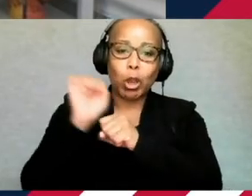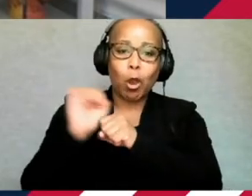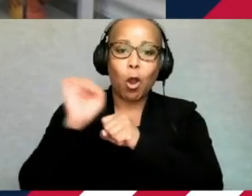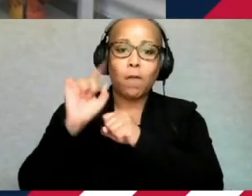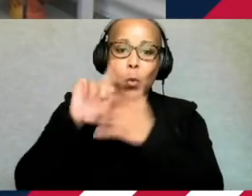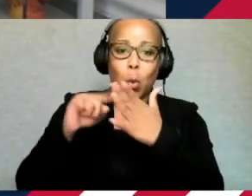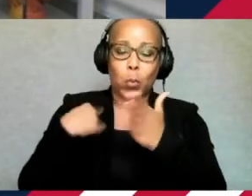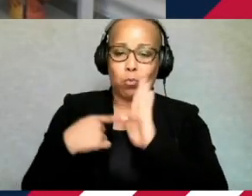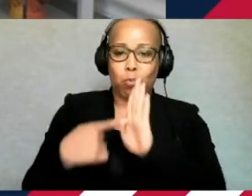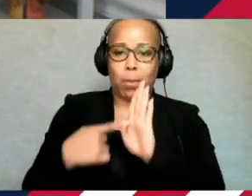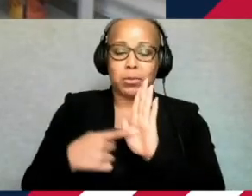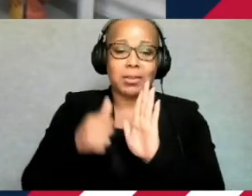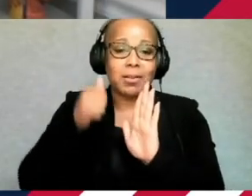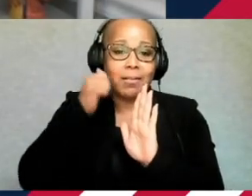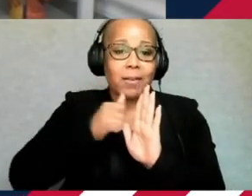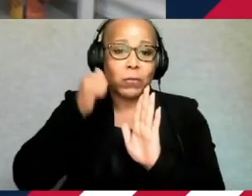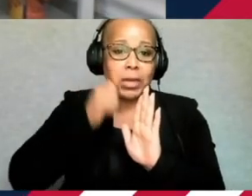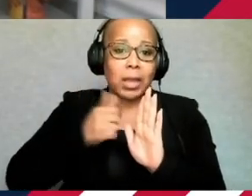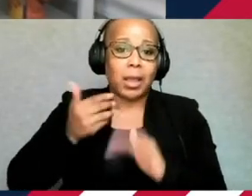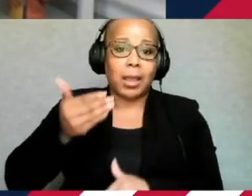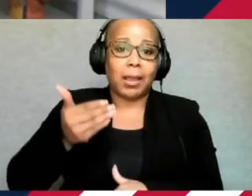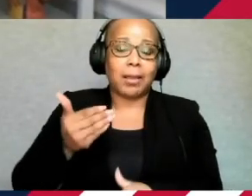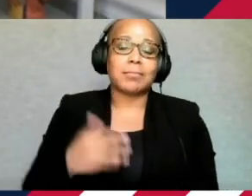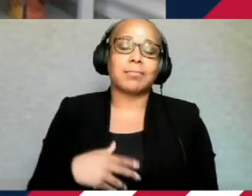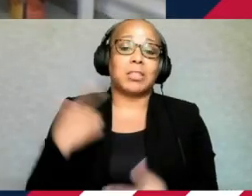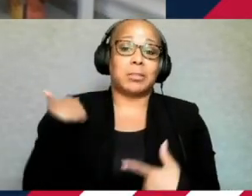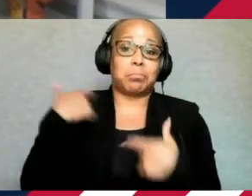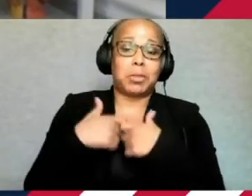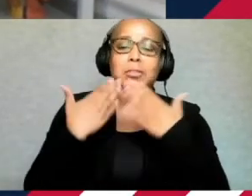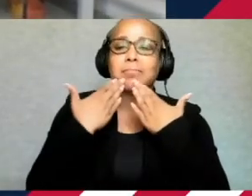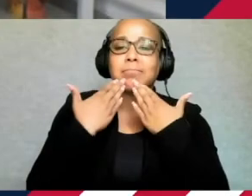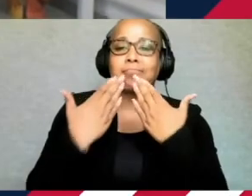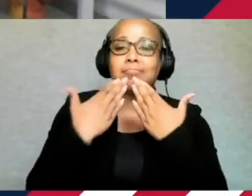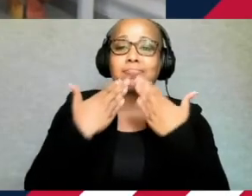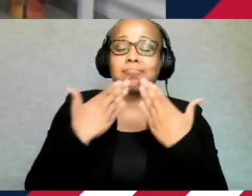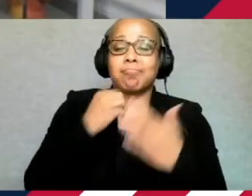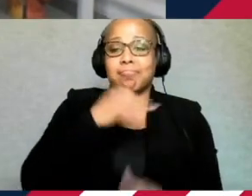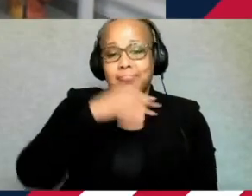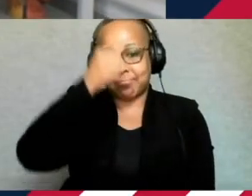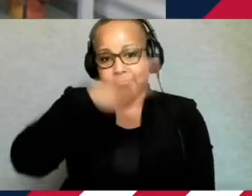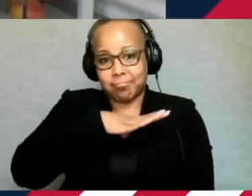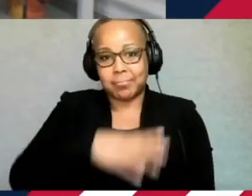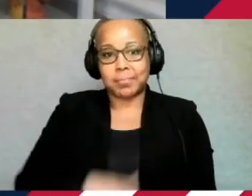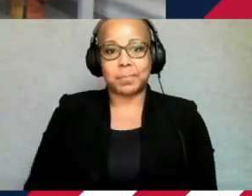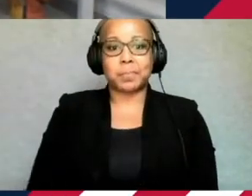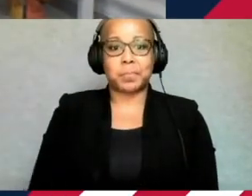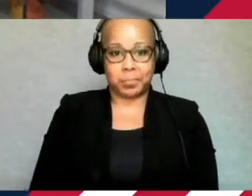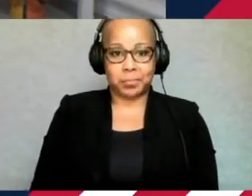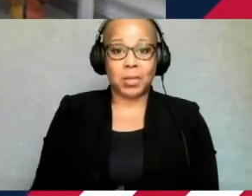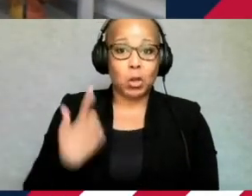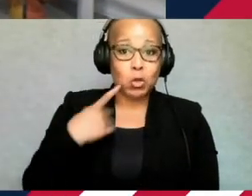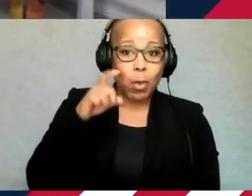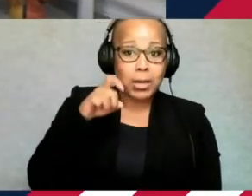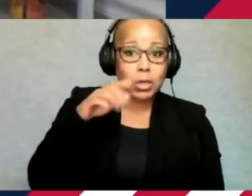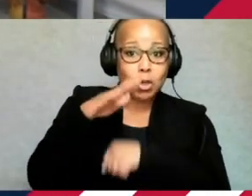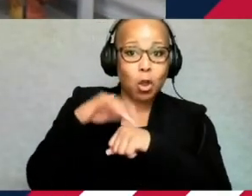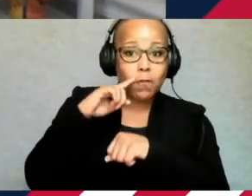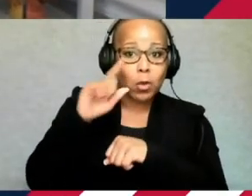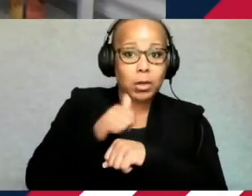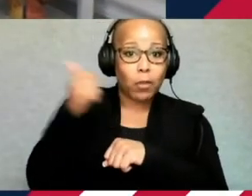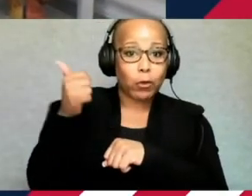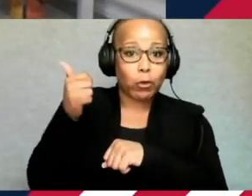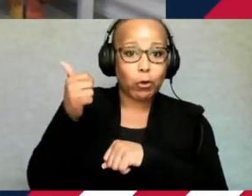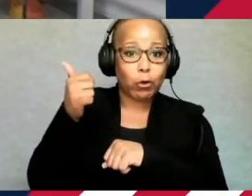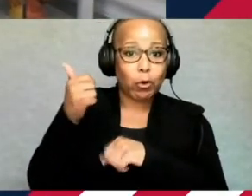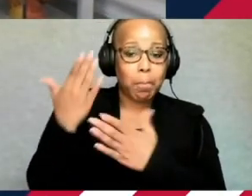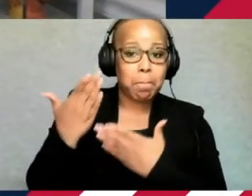represent each and every single day. Muchas gracias, hermanos. Do I need to call for another motion